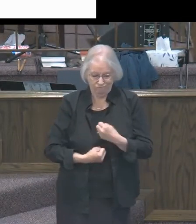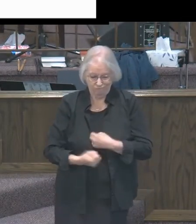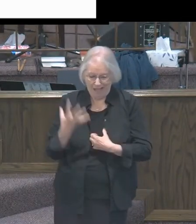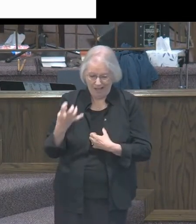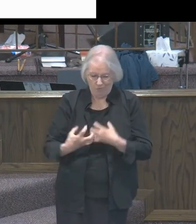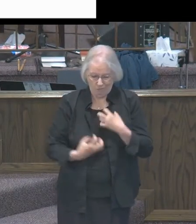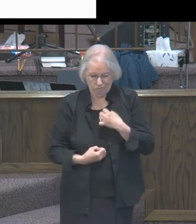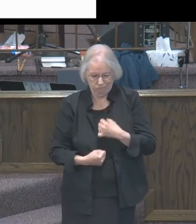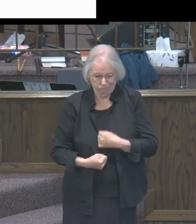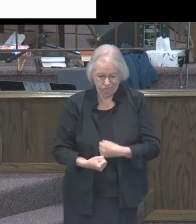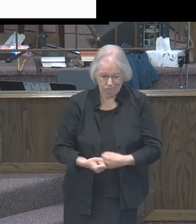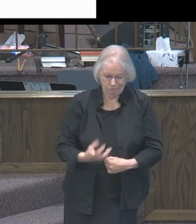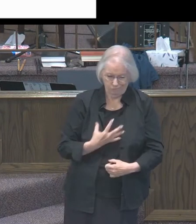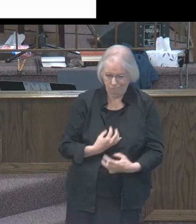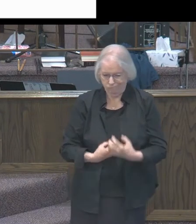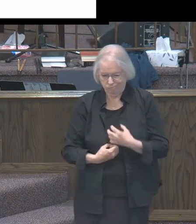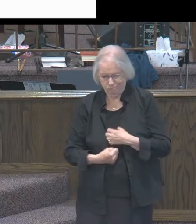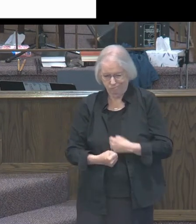I nurture